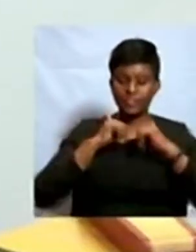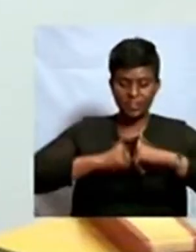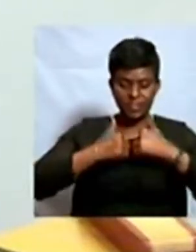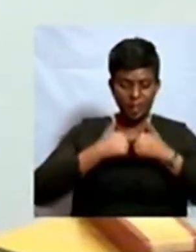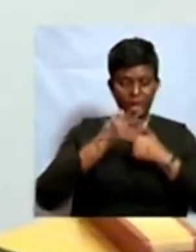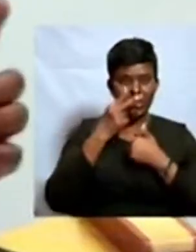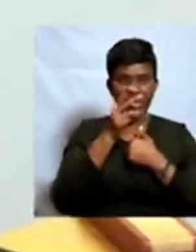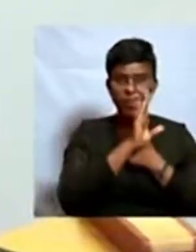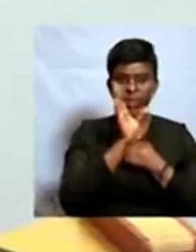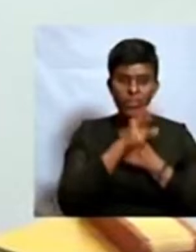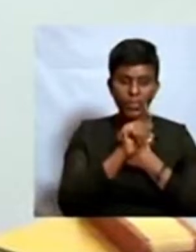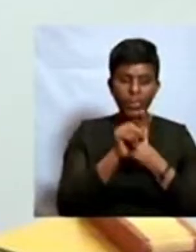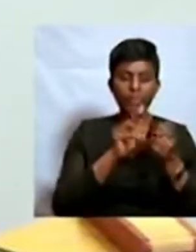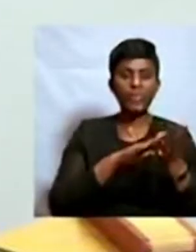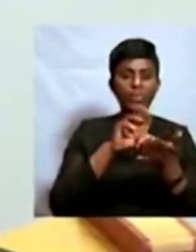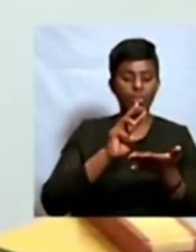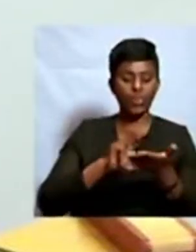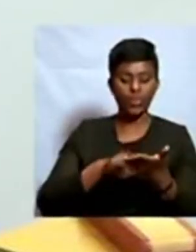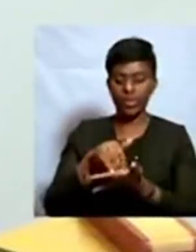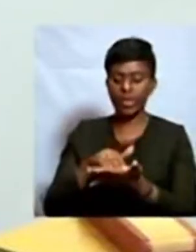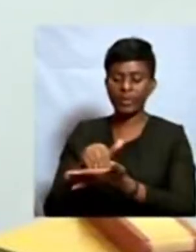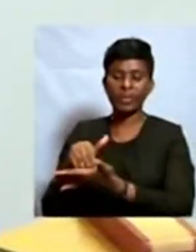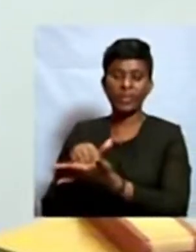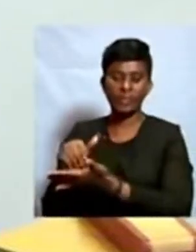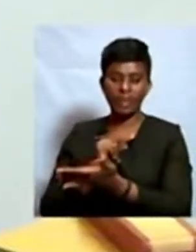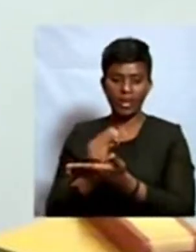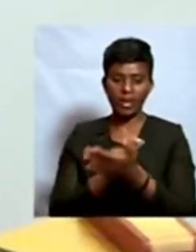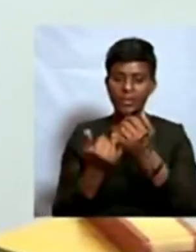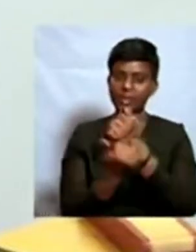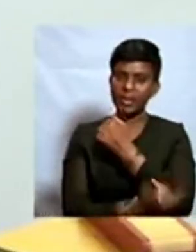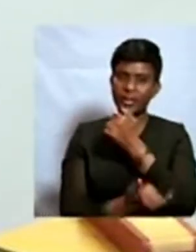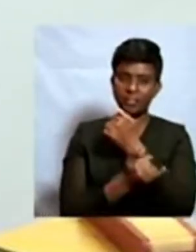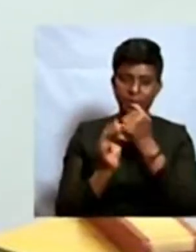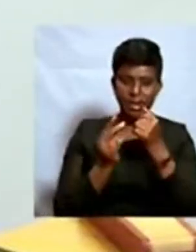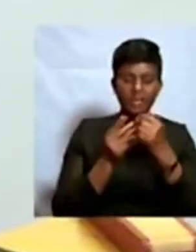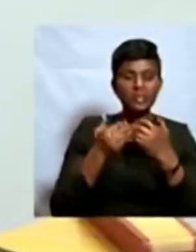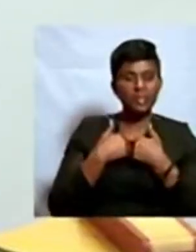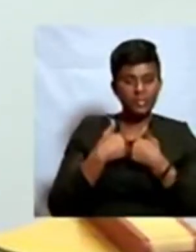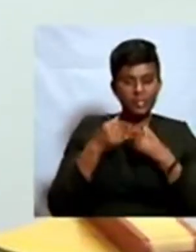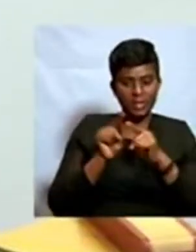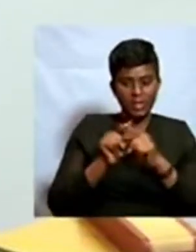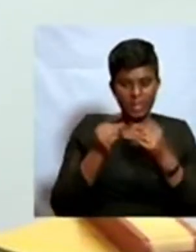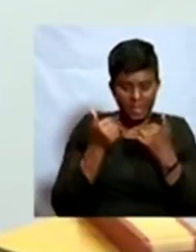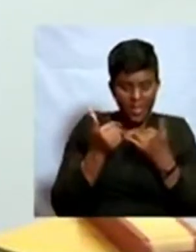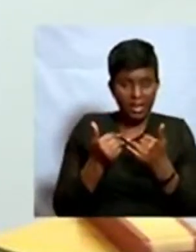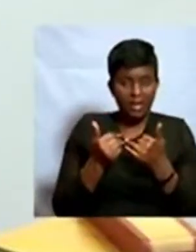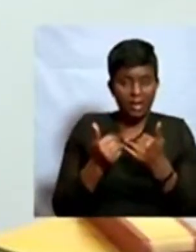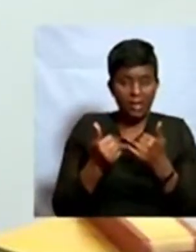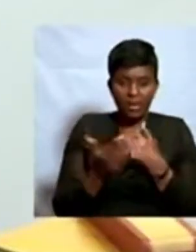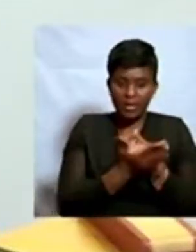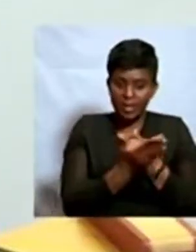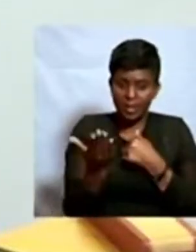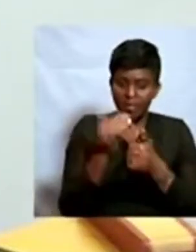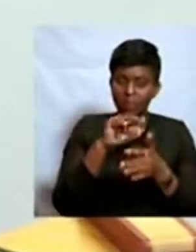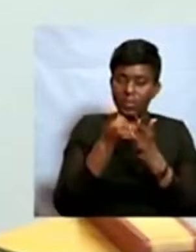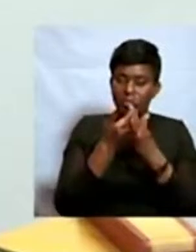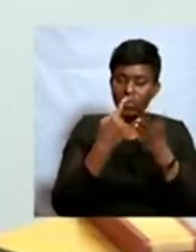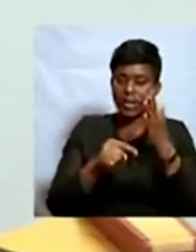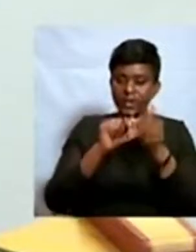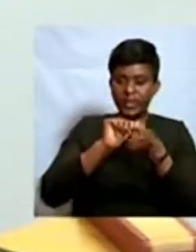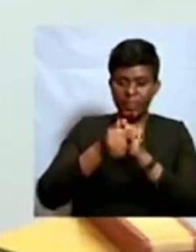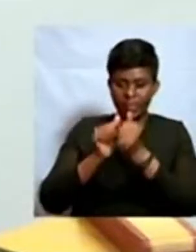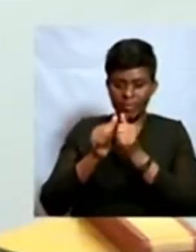looked at the weaknesses that as a country we have, and that currently these amendments